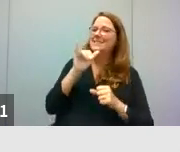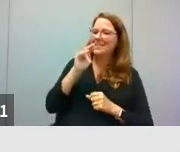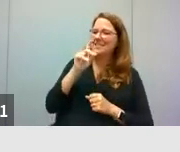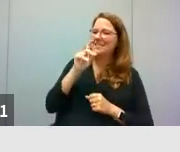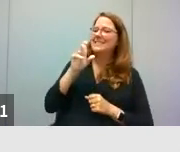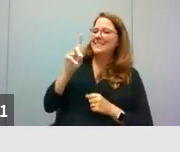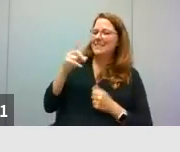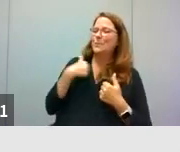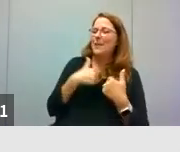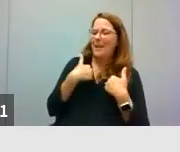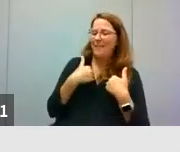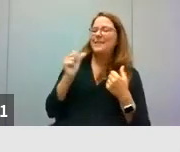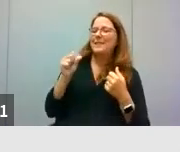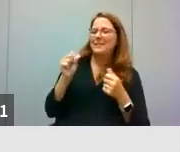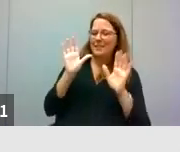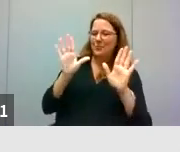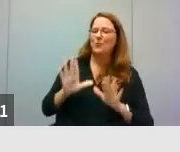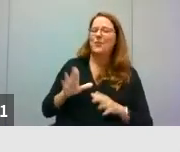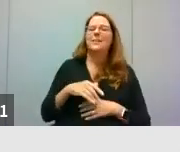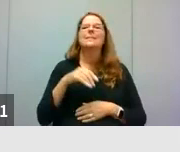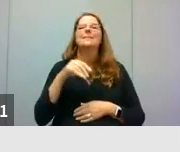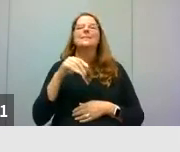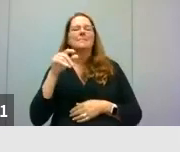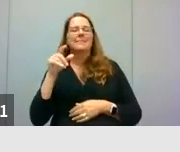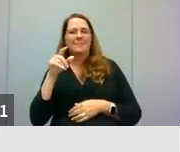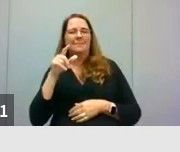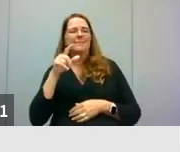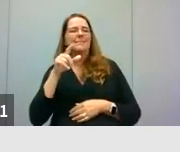is great. Yes, we can,